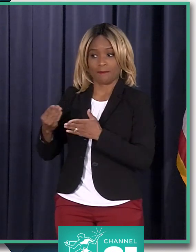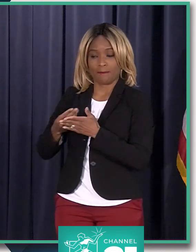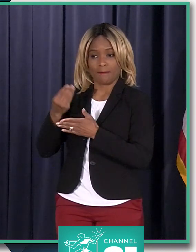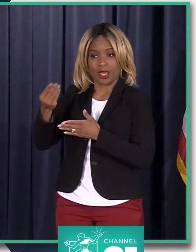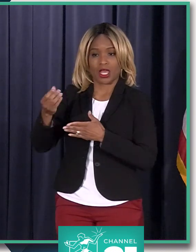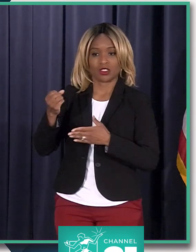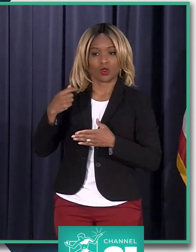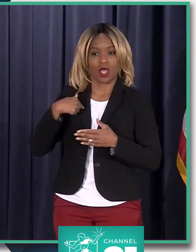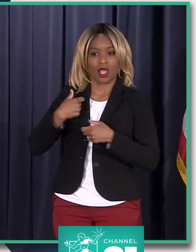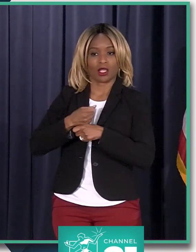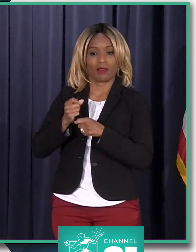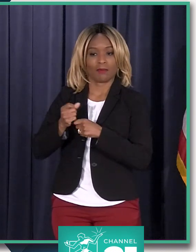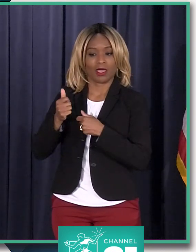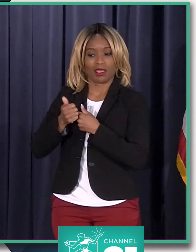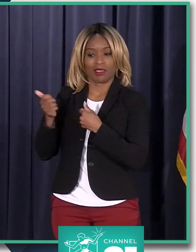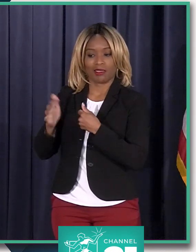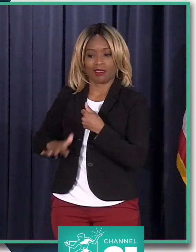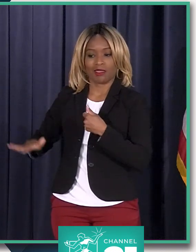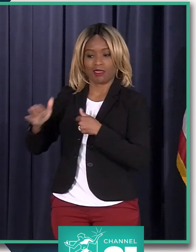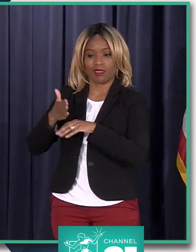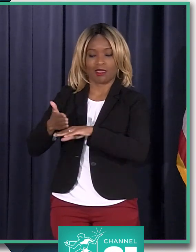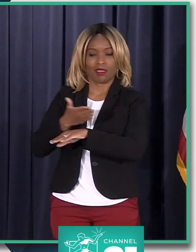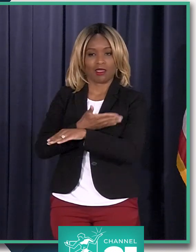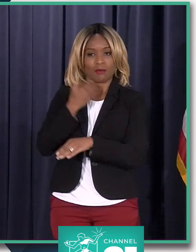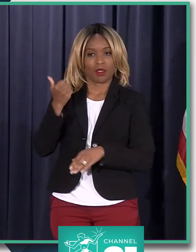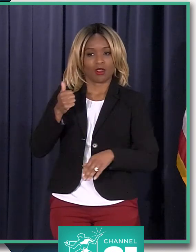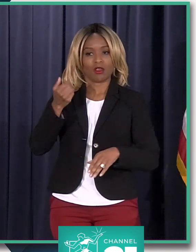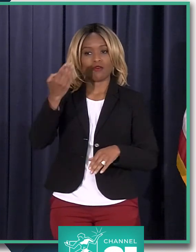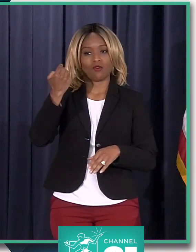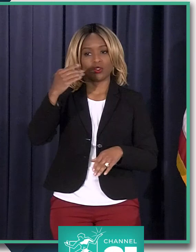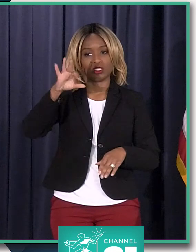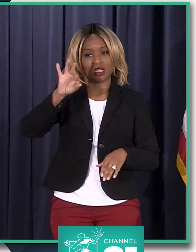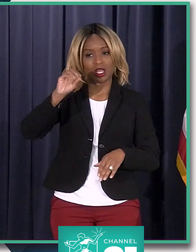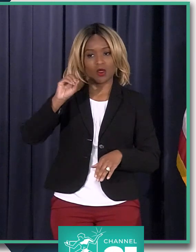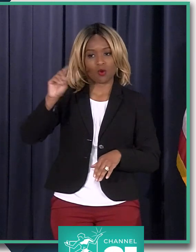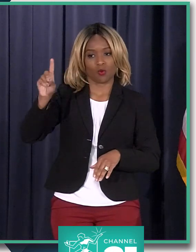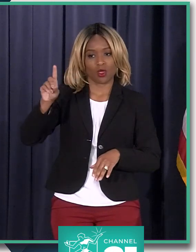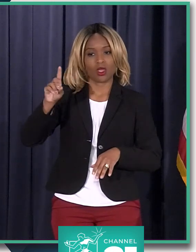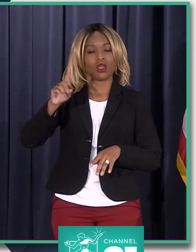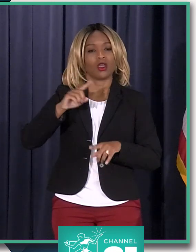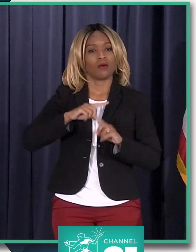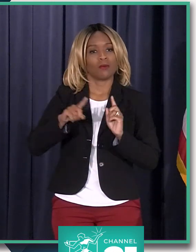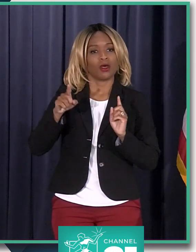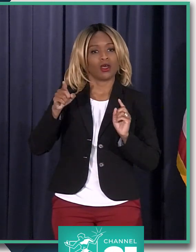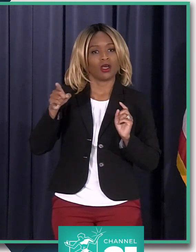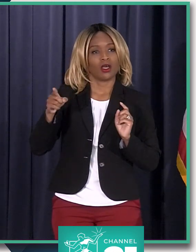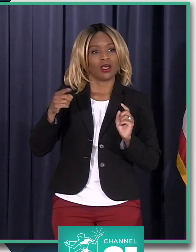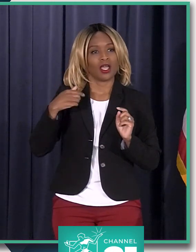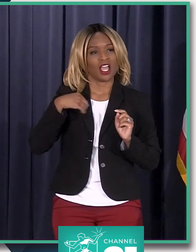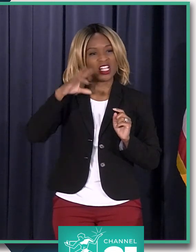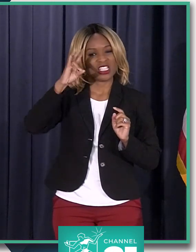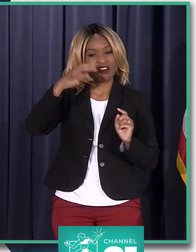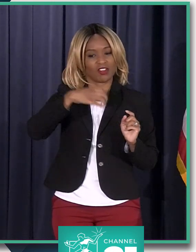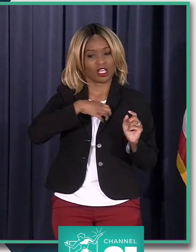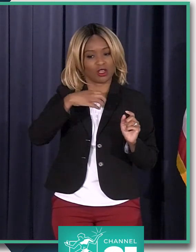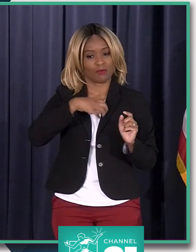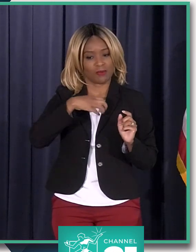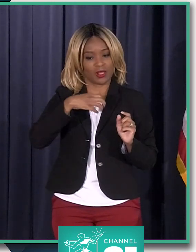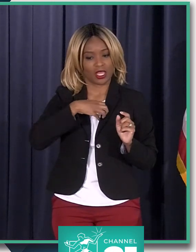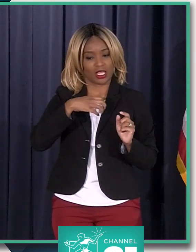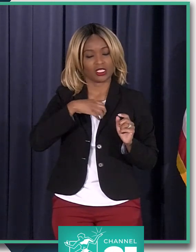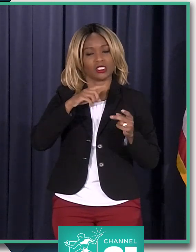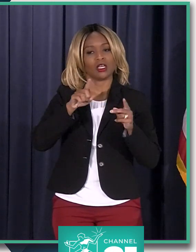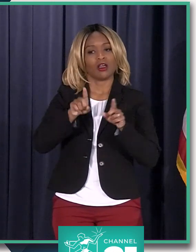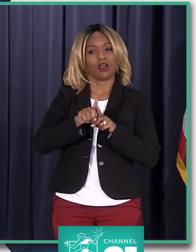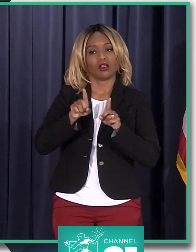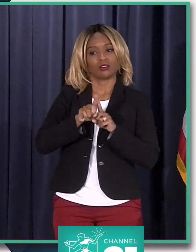my neighborhood better. Good. 14901, and they had 7 complaints with blight. The other